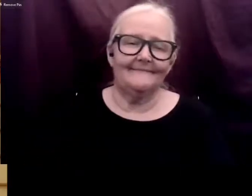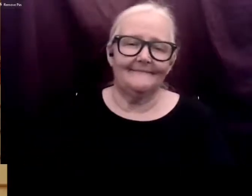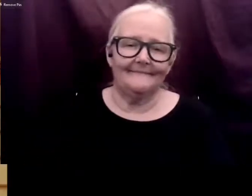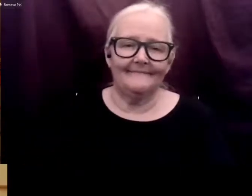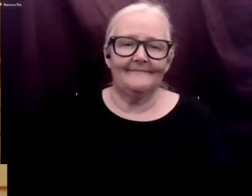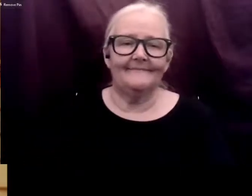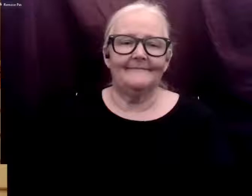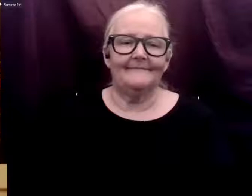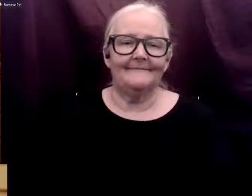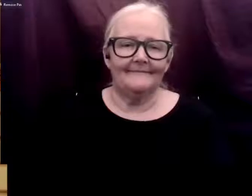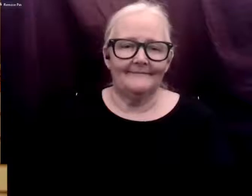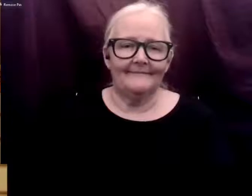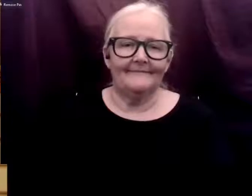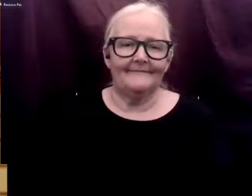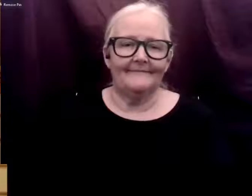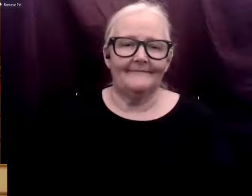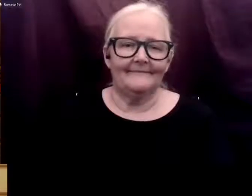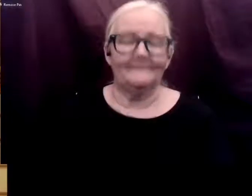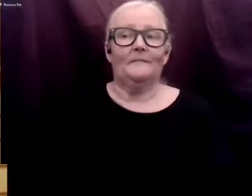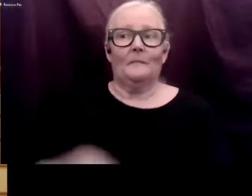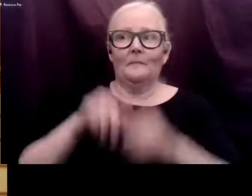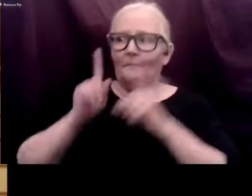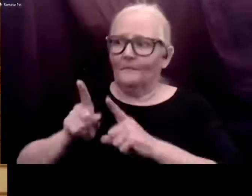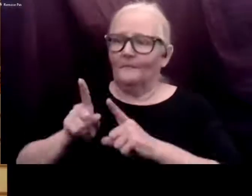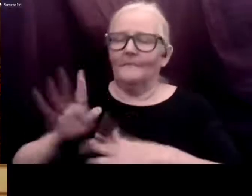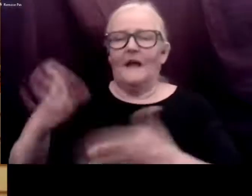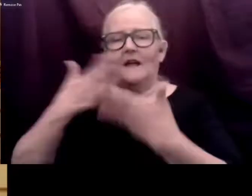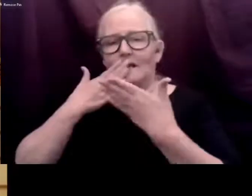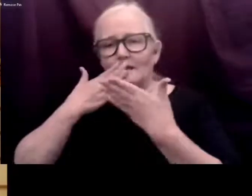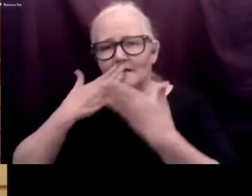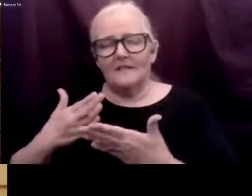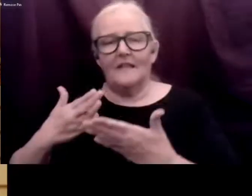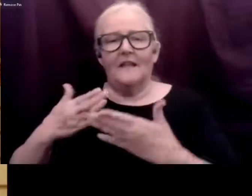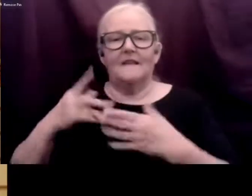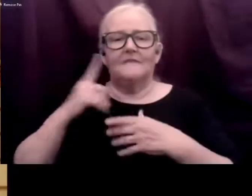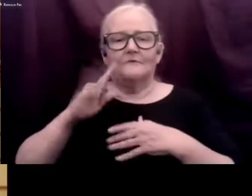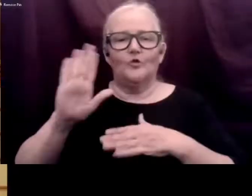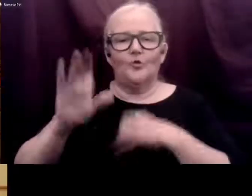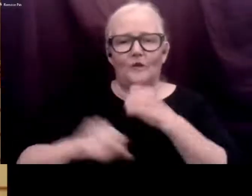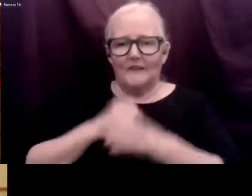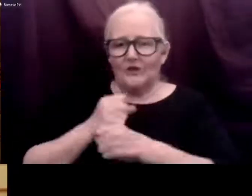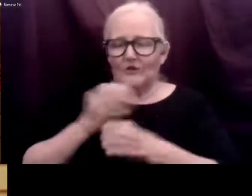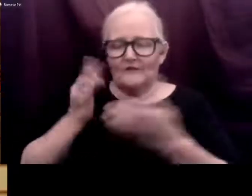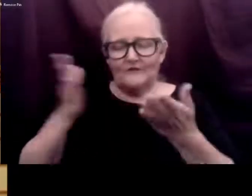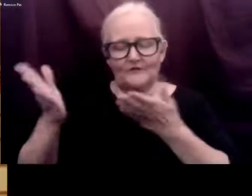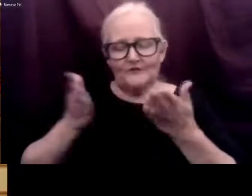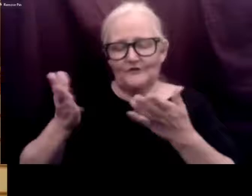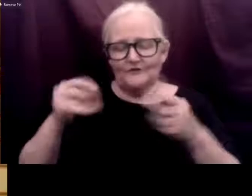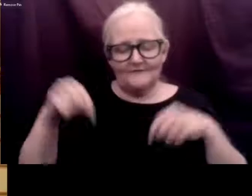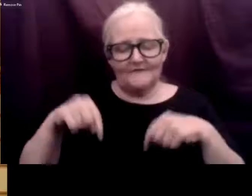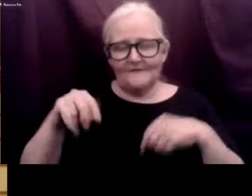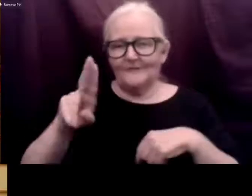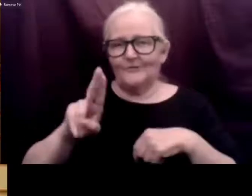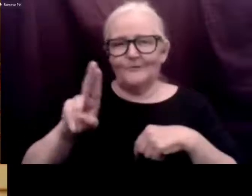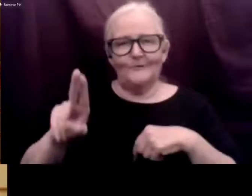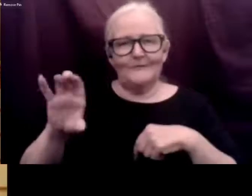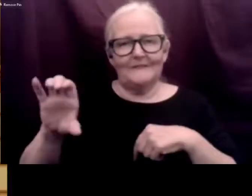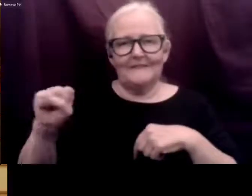Phyllis, thank you so much for your years of service at UUCSS. It's such a